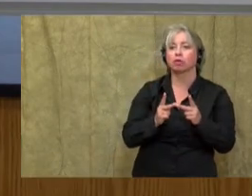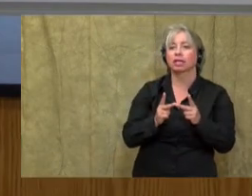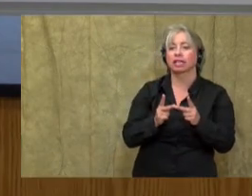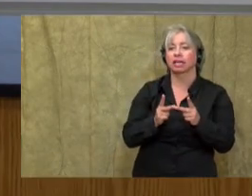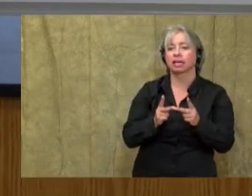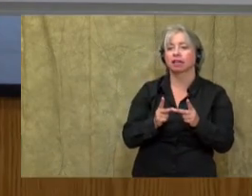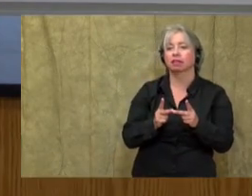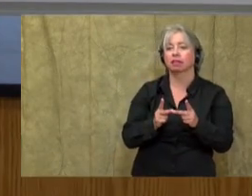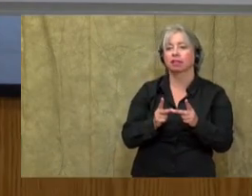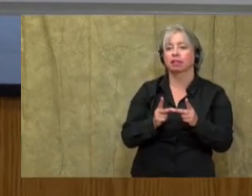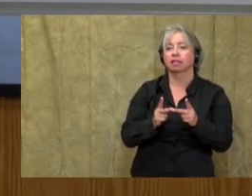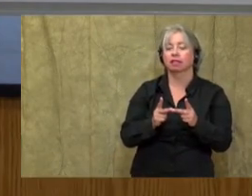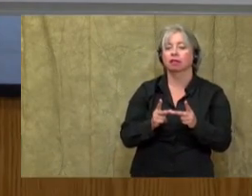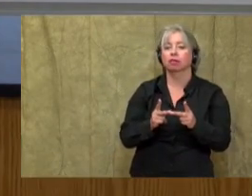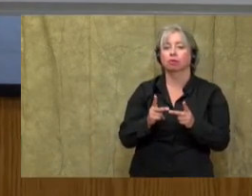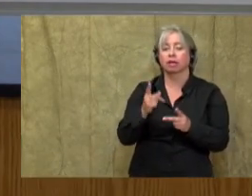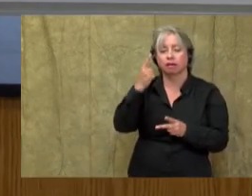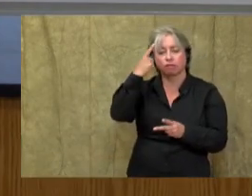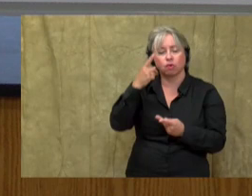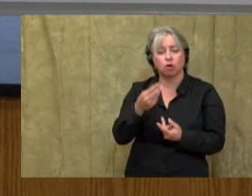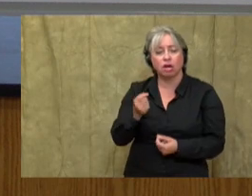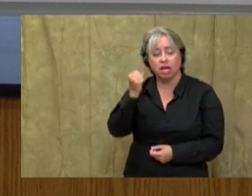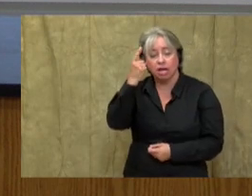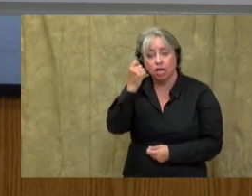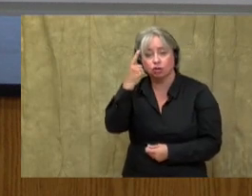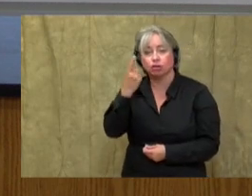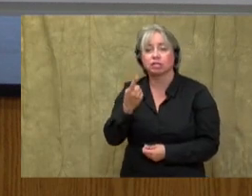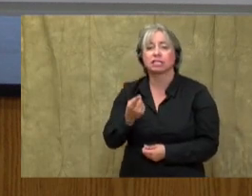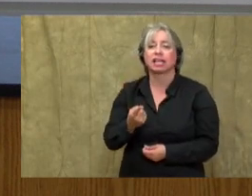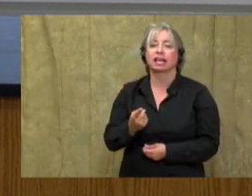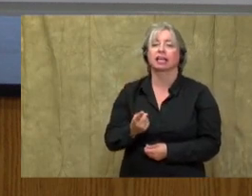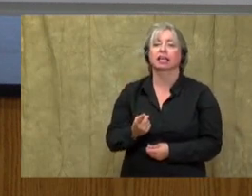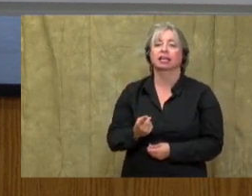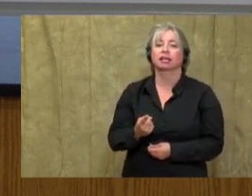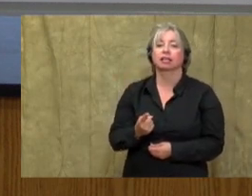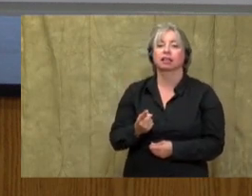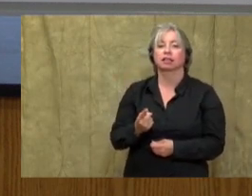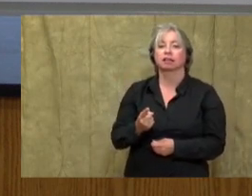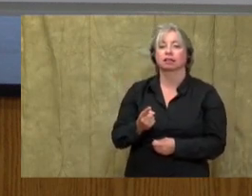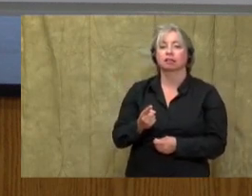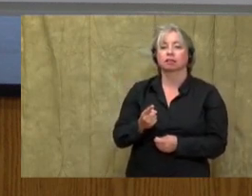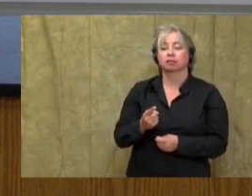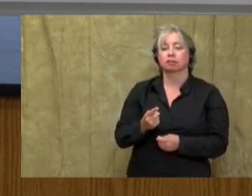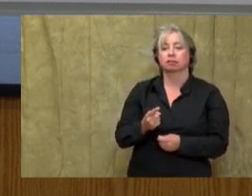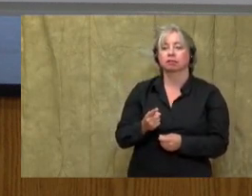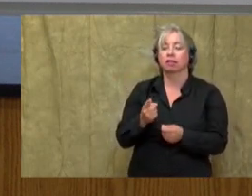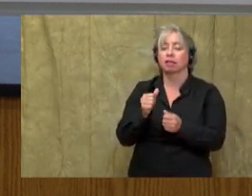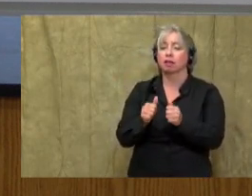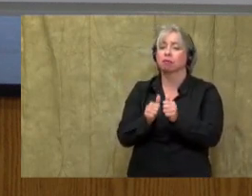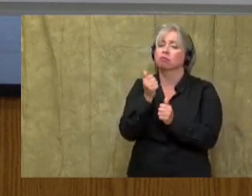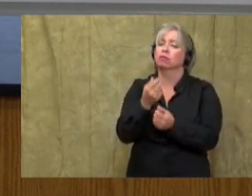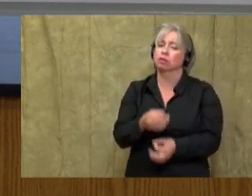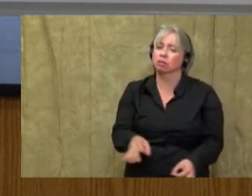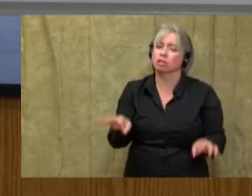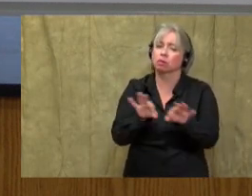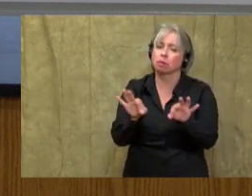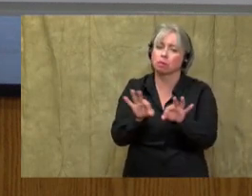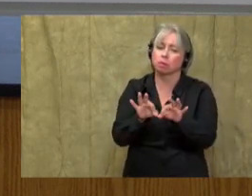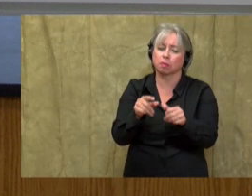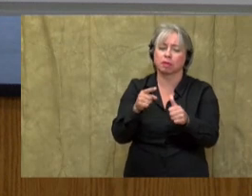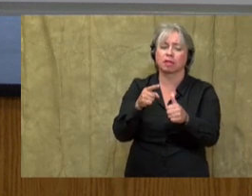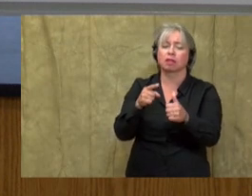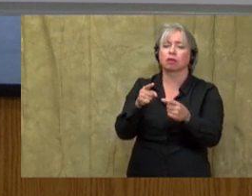to compare them. And I'm going to give you a real world example when we close up. One of the properties of waves that is most important is